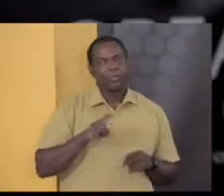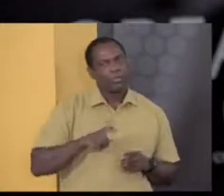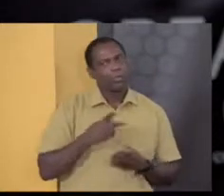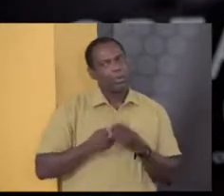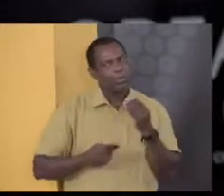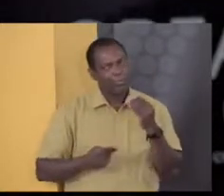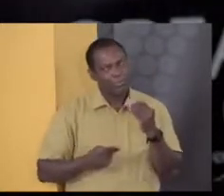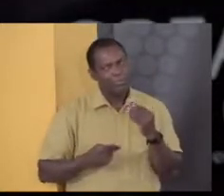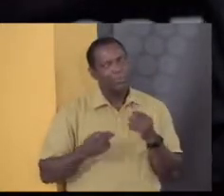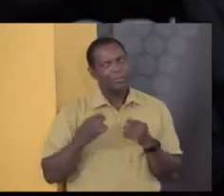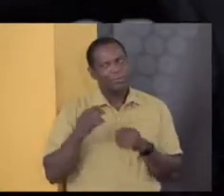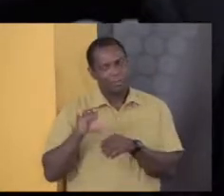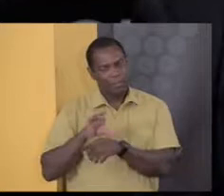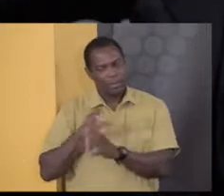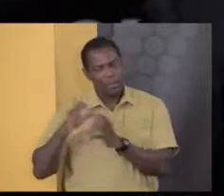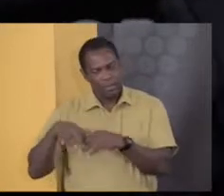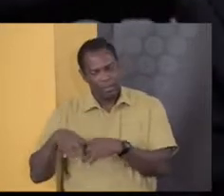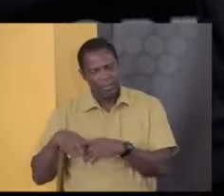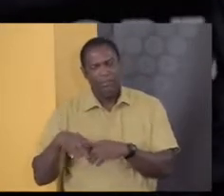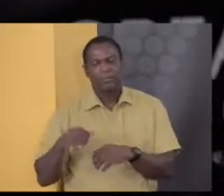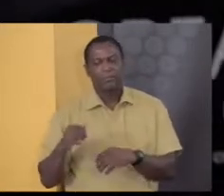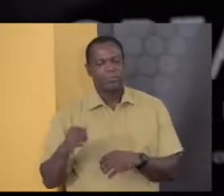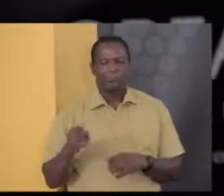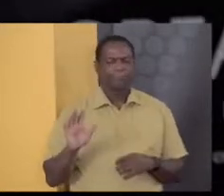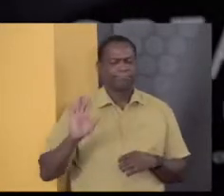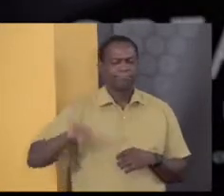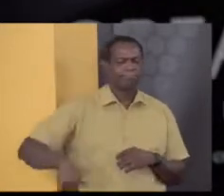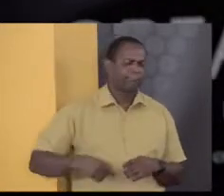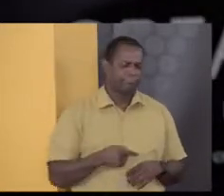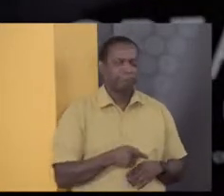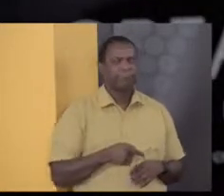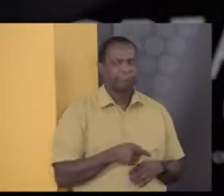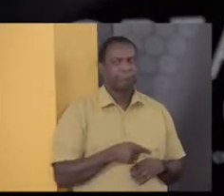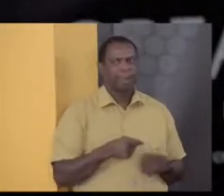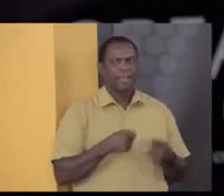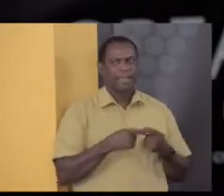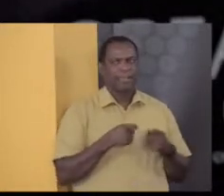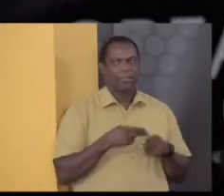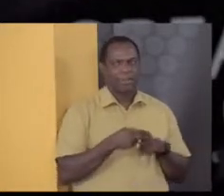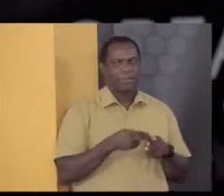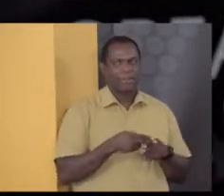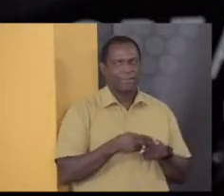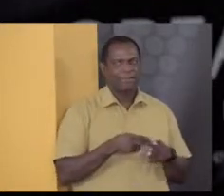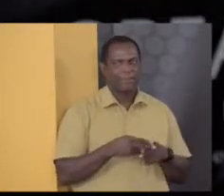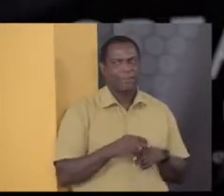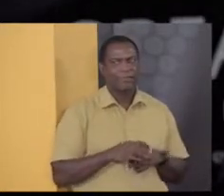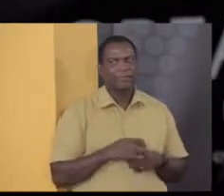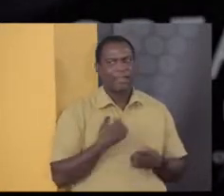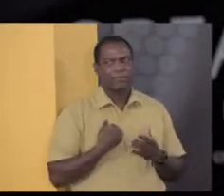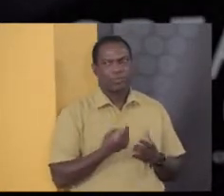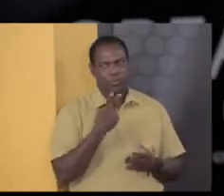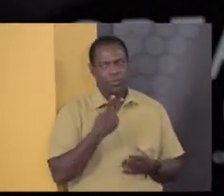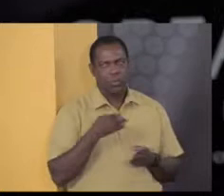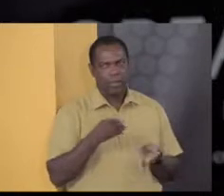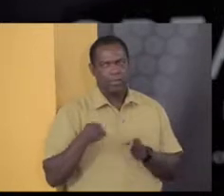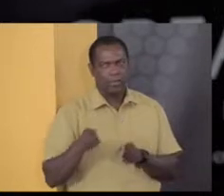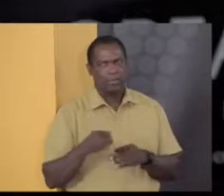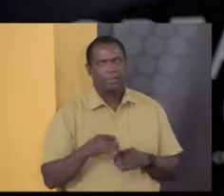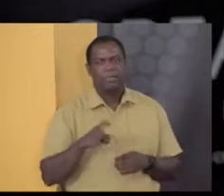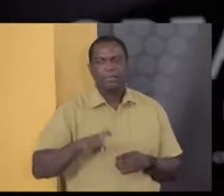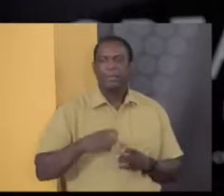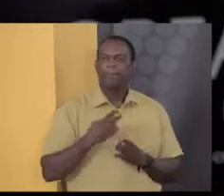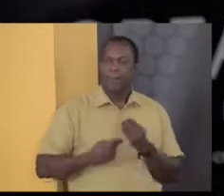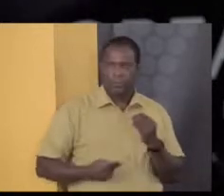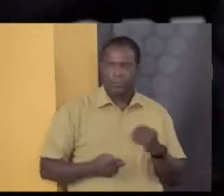course, in production, the more automated systems you have, is the faster production goes. If